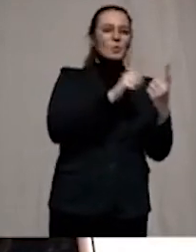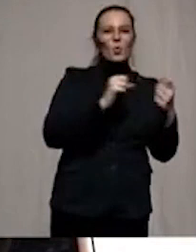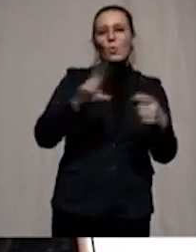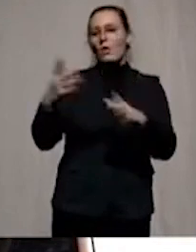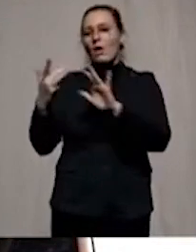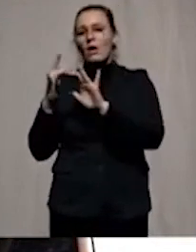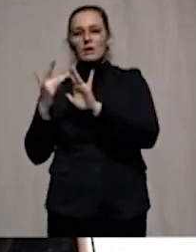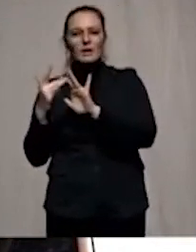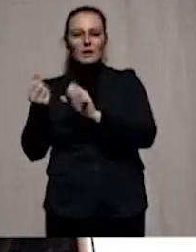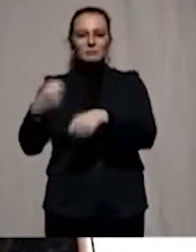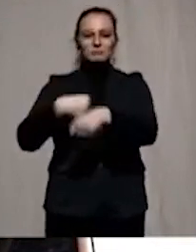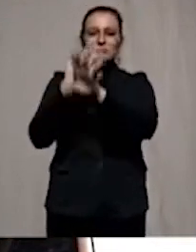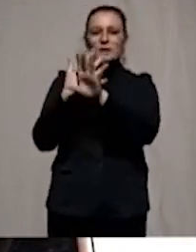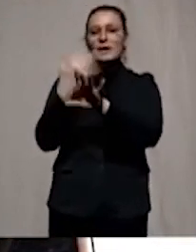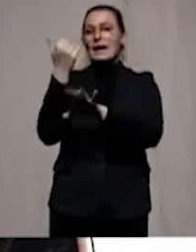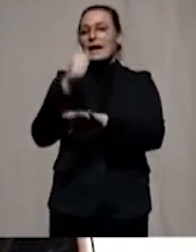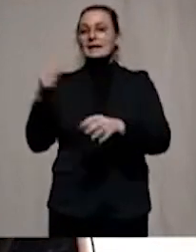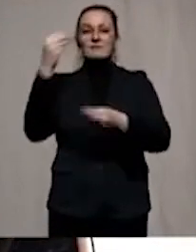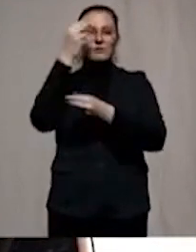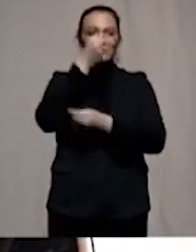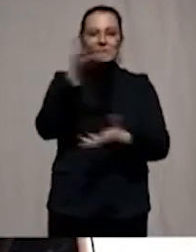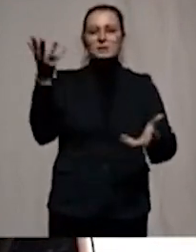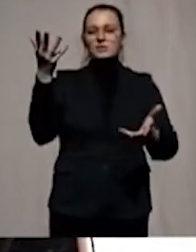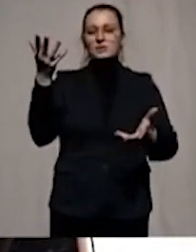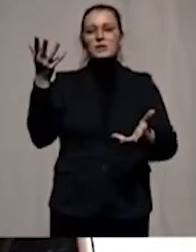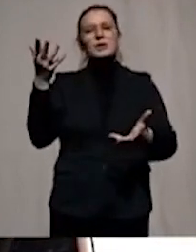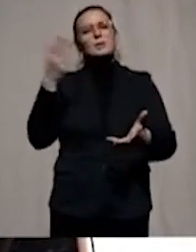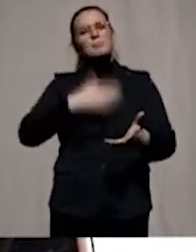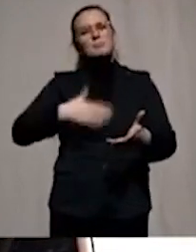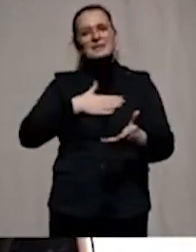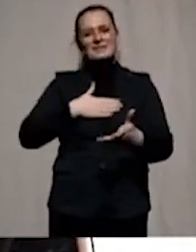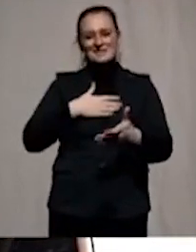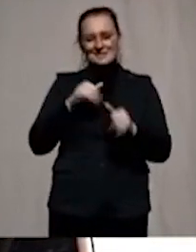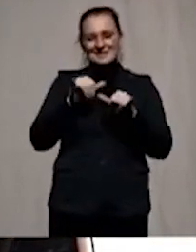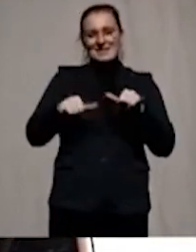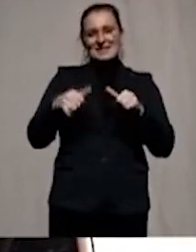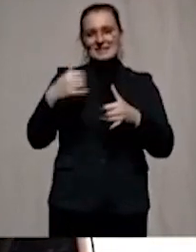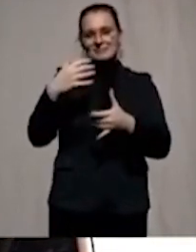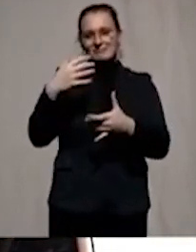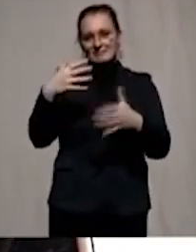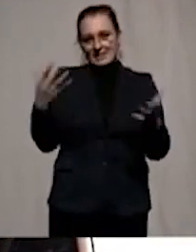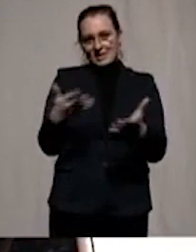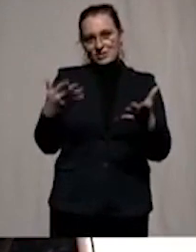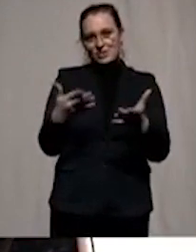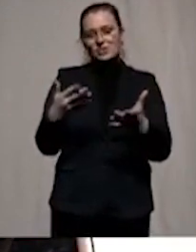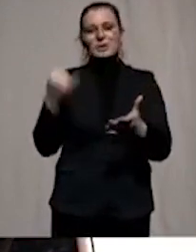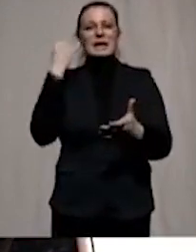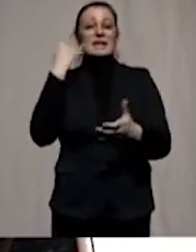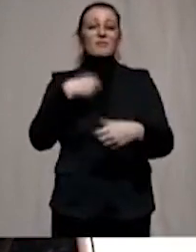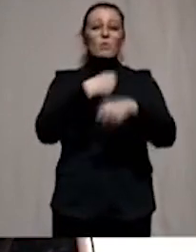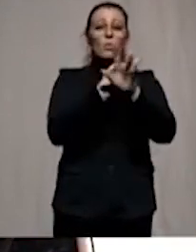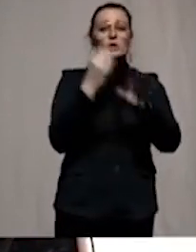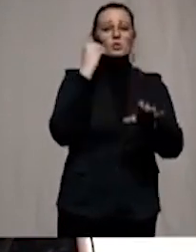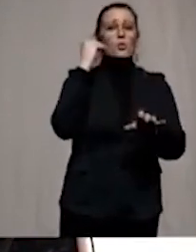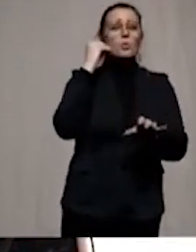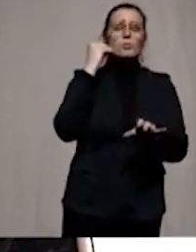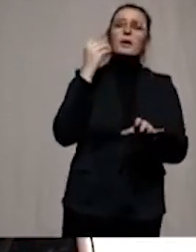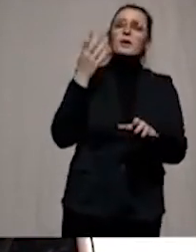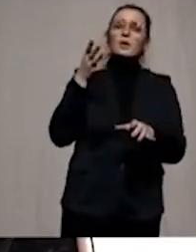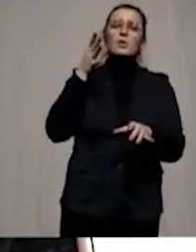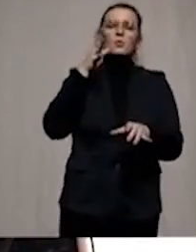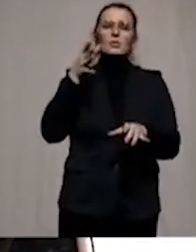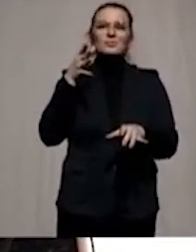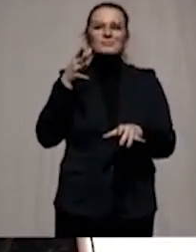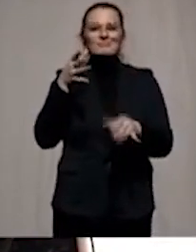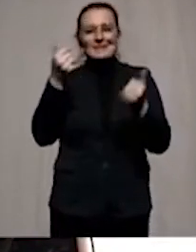of the information shared here, basically keep it in here. So even if you're watching at home, just remember that we're going to be sharing some personal stories.